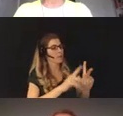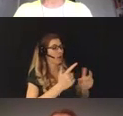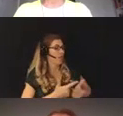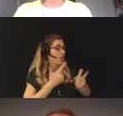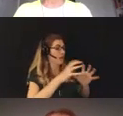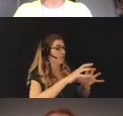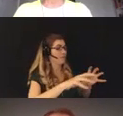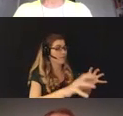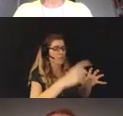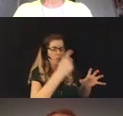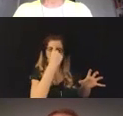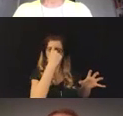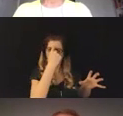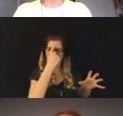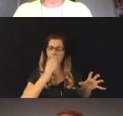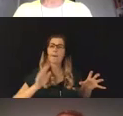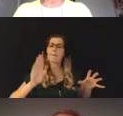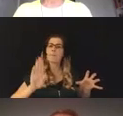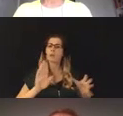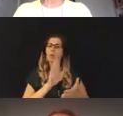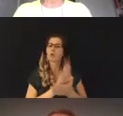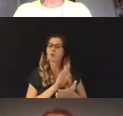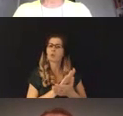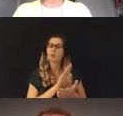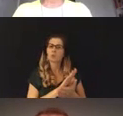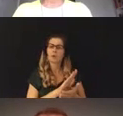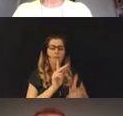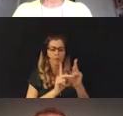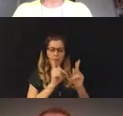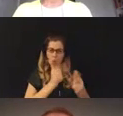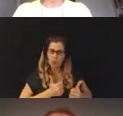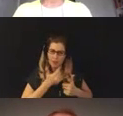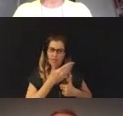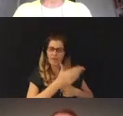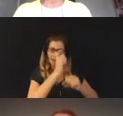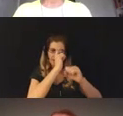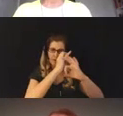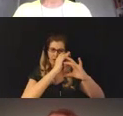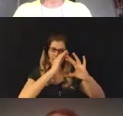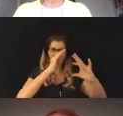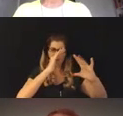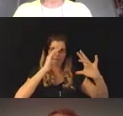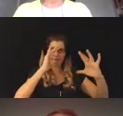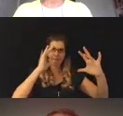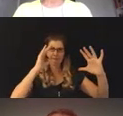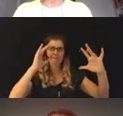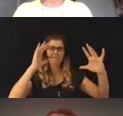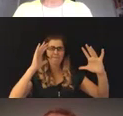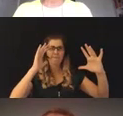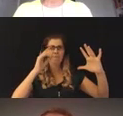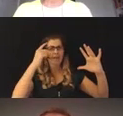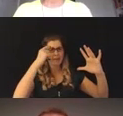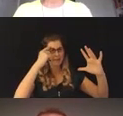told about Baltimore, Baltimore schools, and Baltimore residents. And our work evolved to become a counter-narrative to ourselves and our